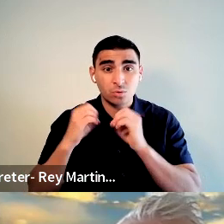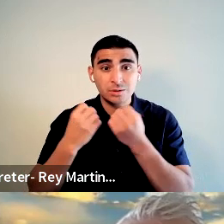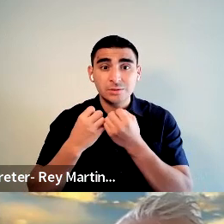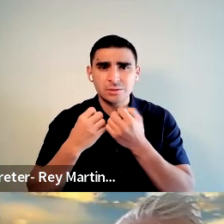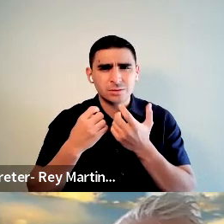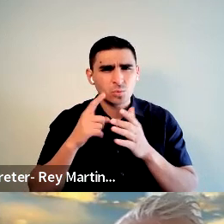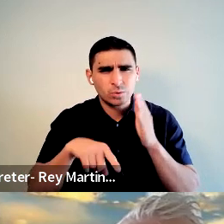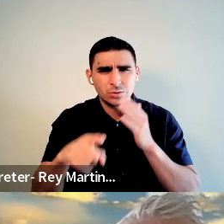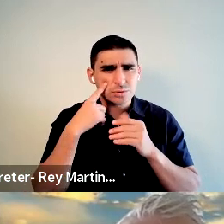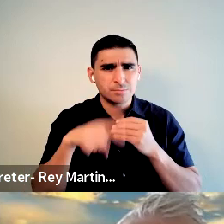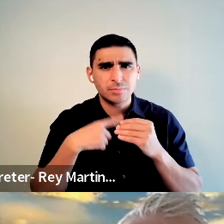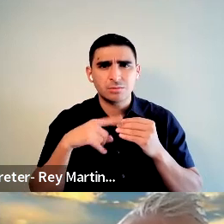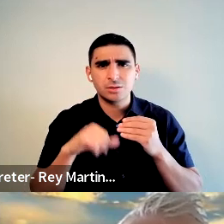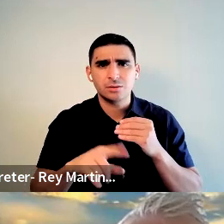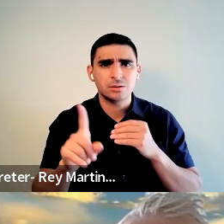thoughts?